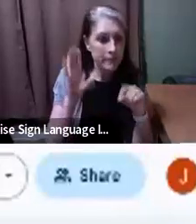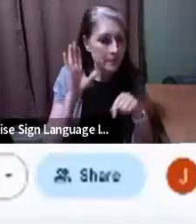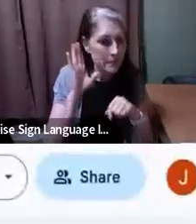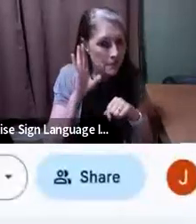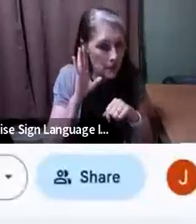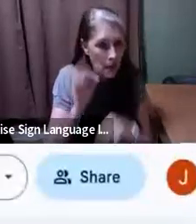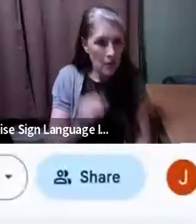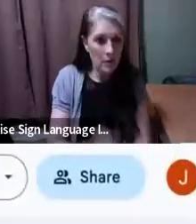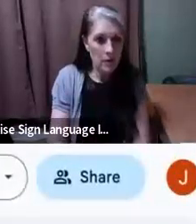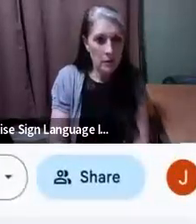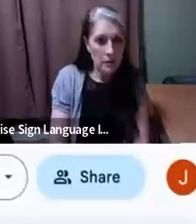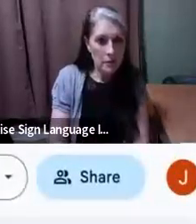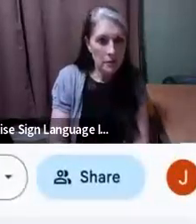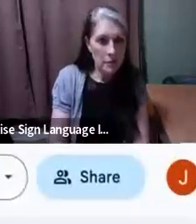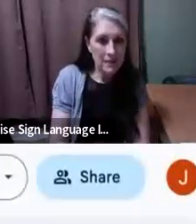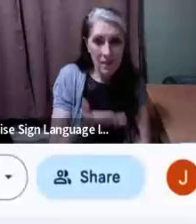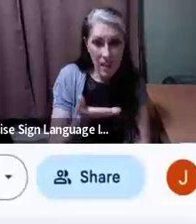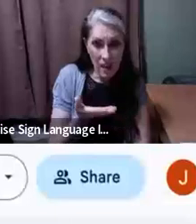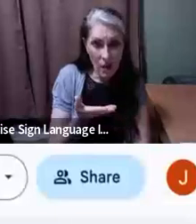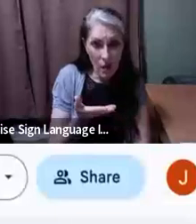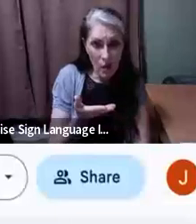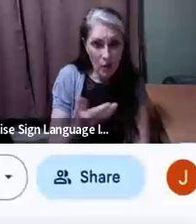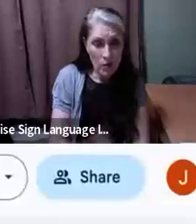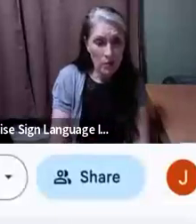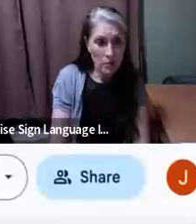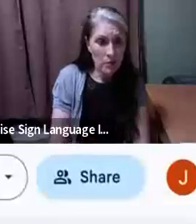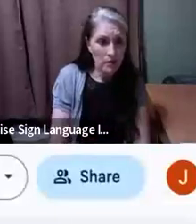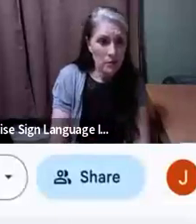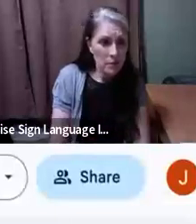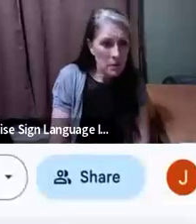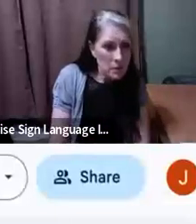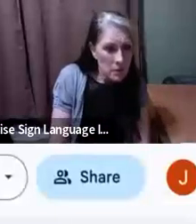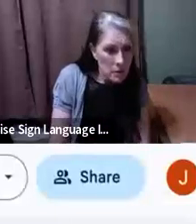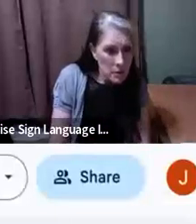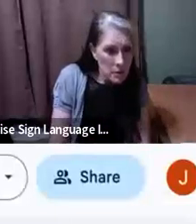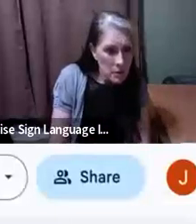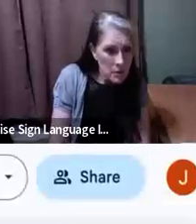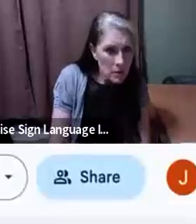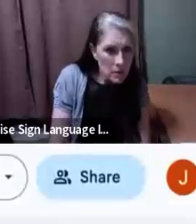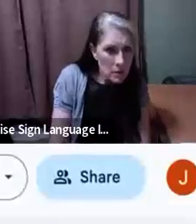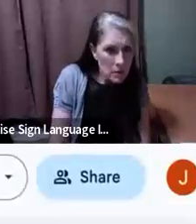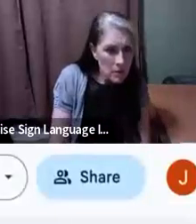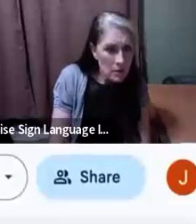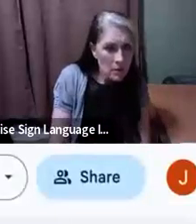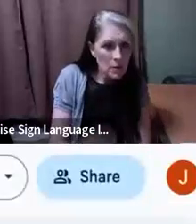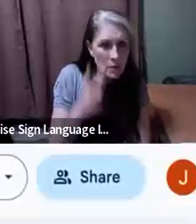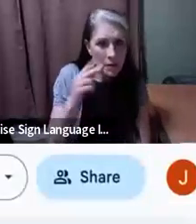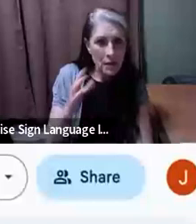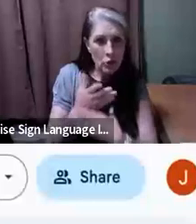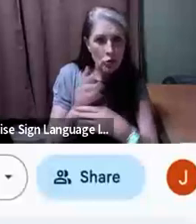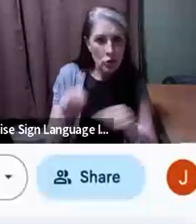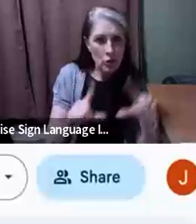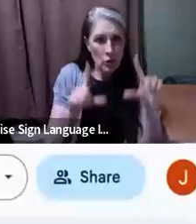working because it's here. This video is as high as it can go. It's on my screen. It's as high as it can